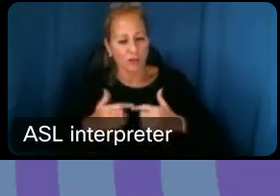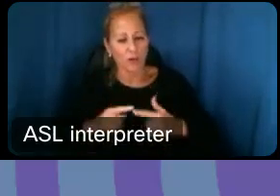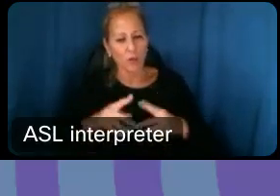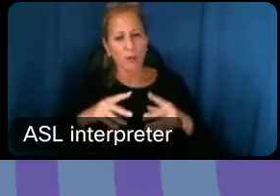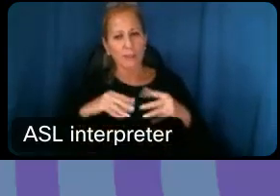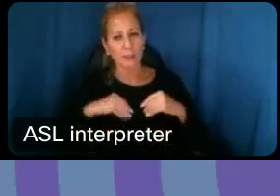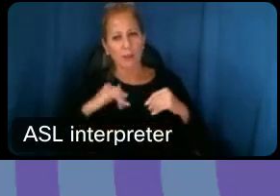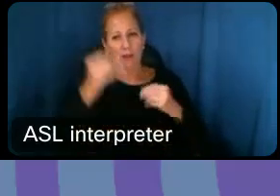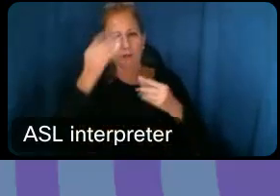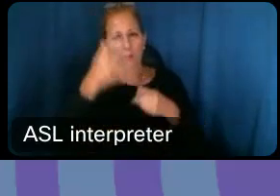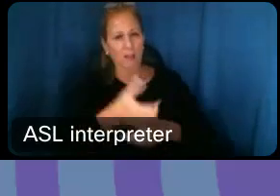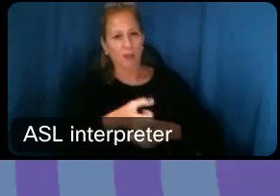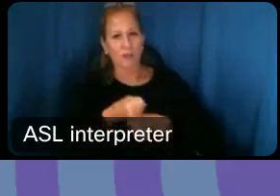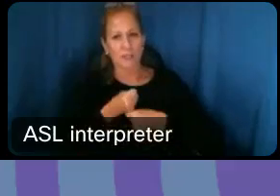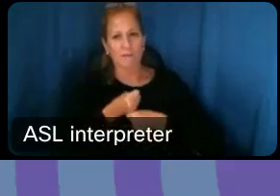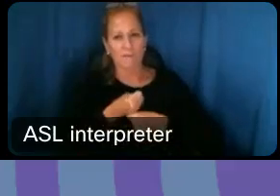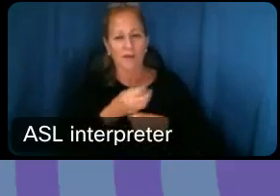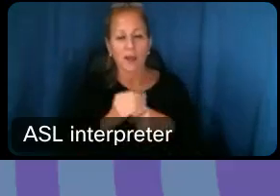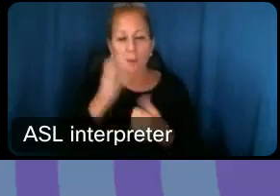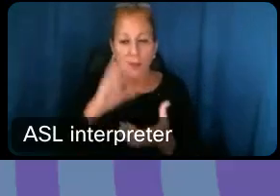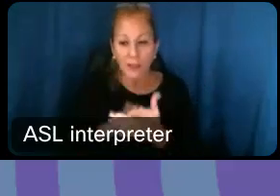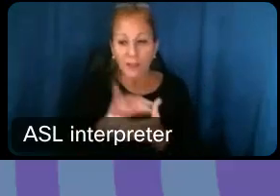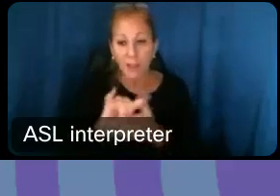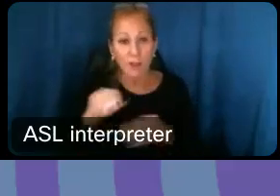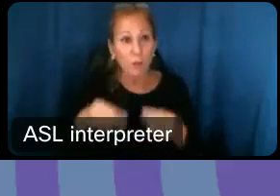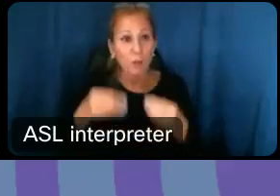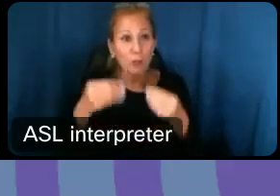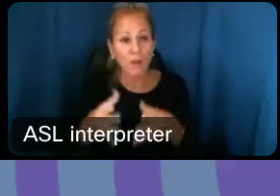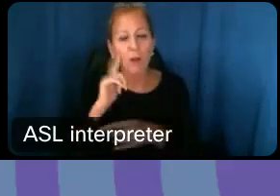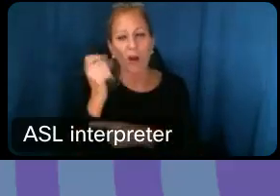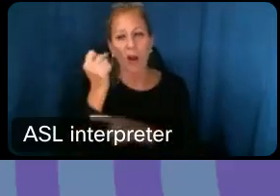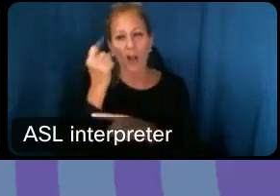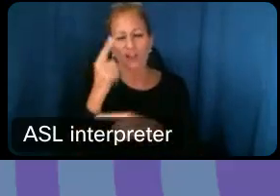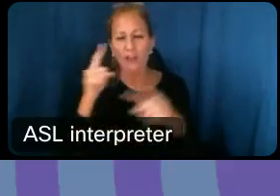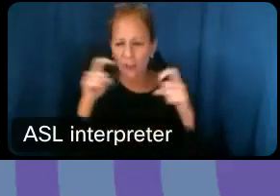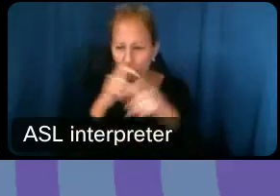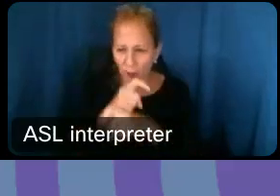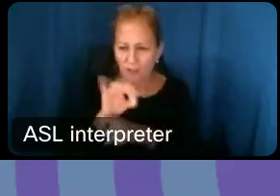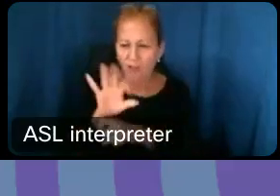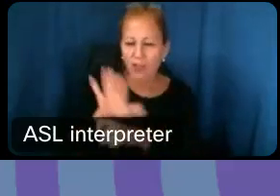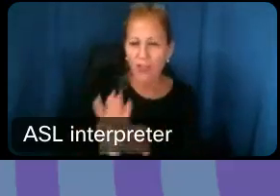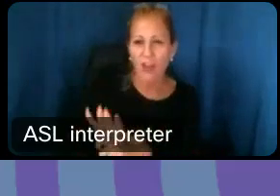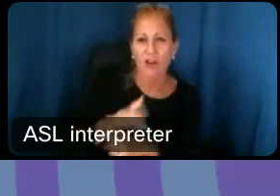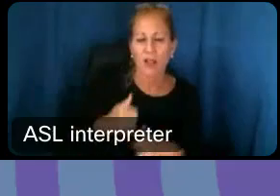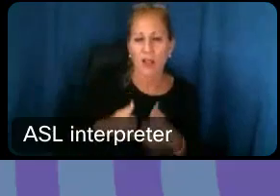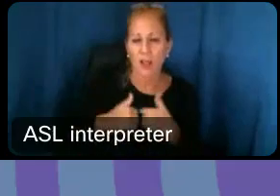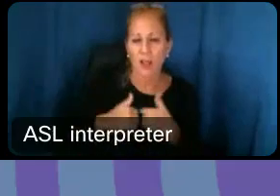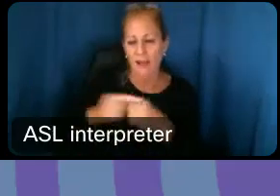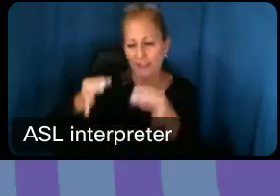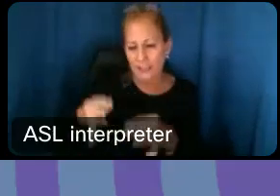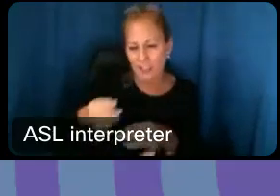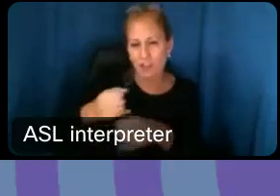the information they receive and believe that the provider understands the complexities of their lives and